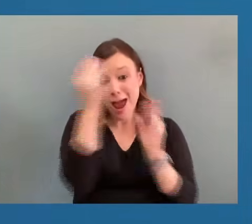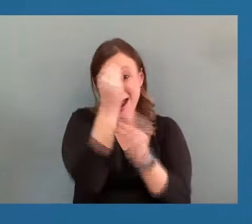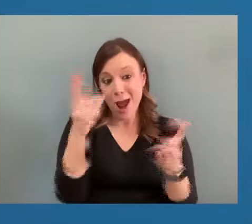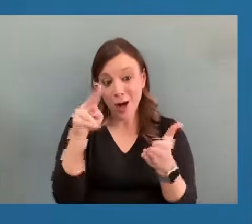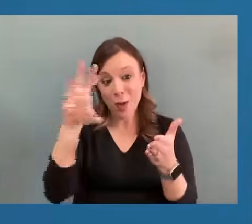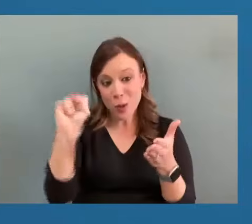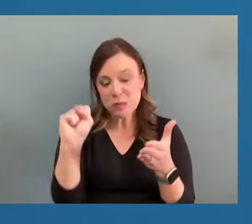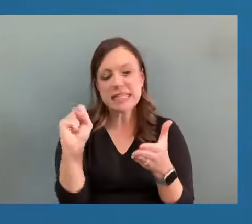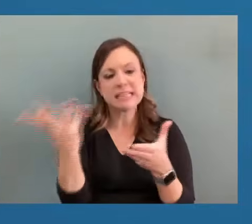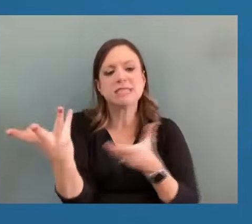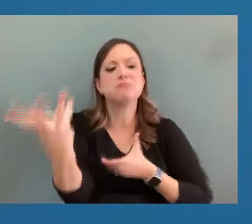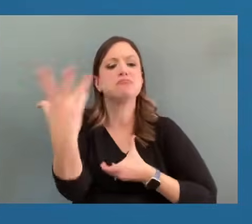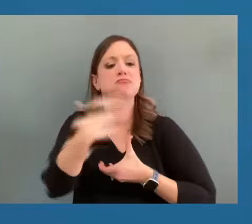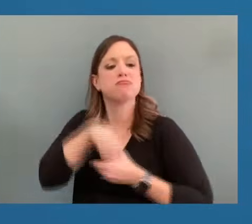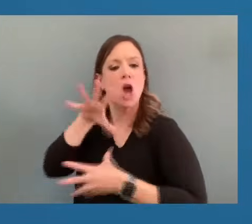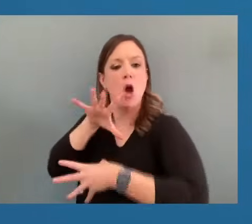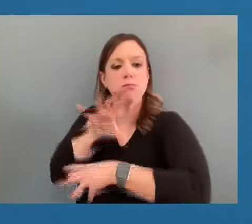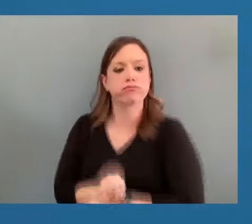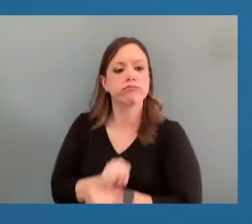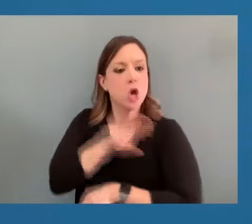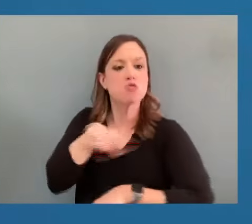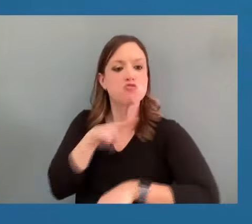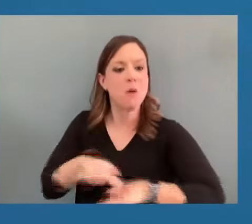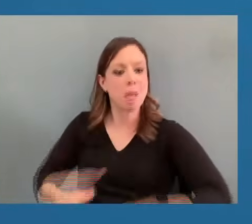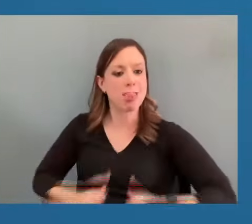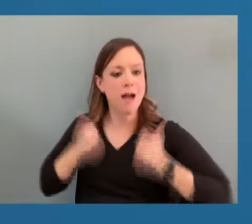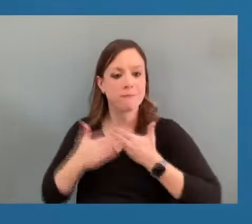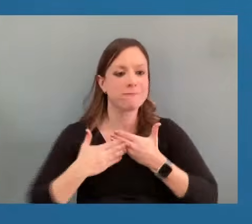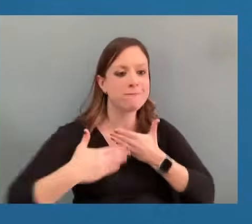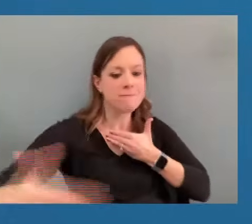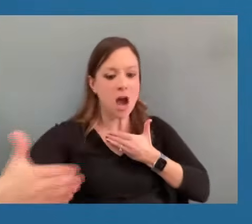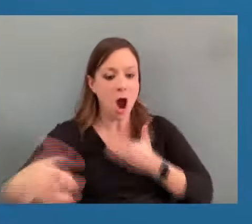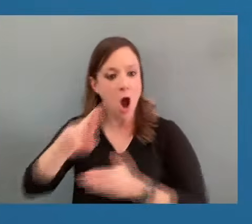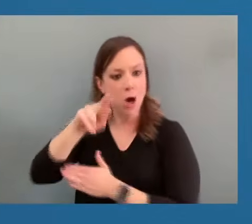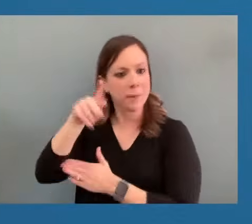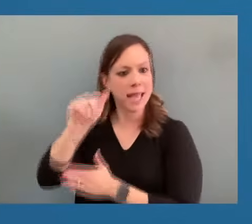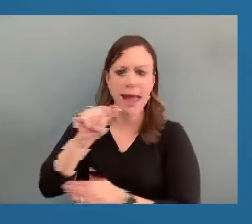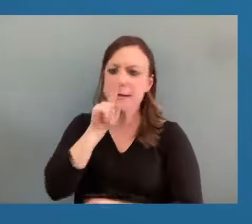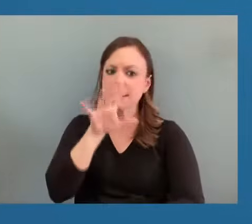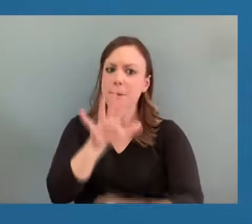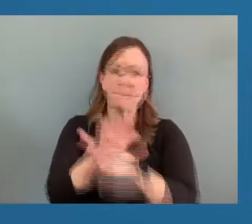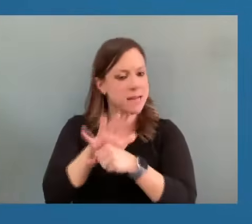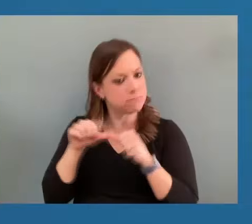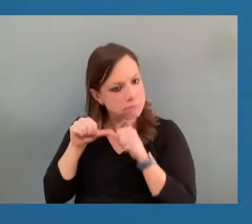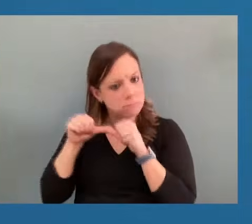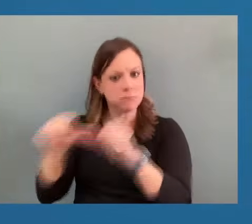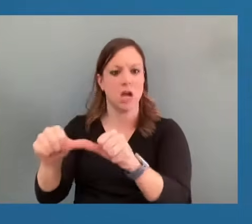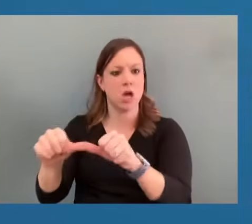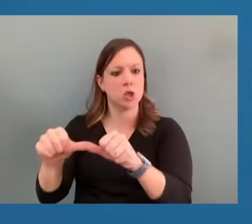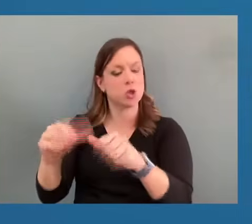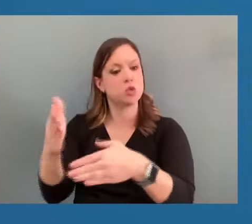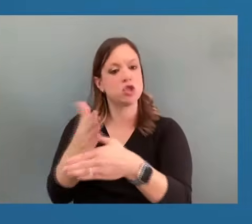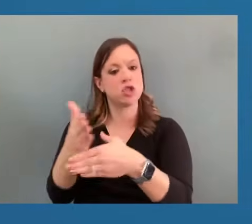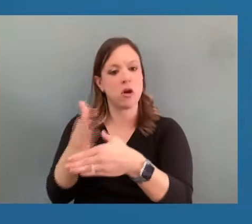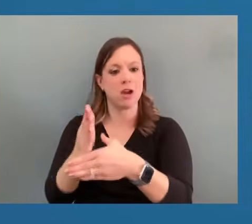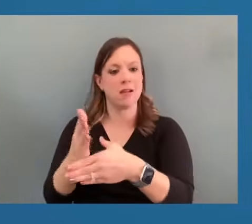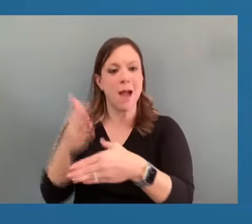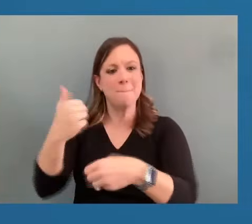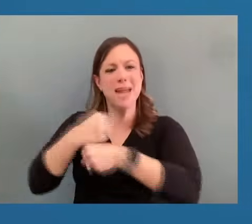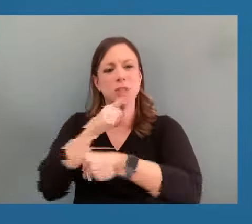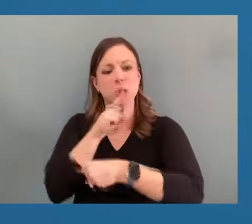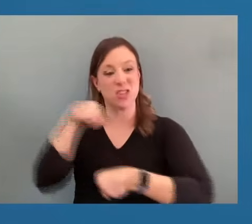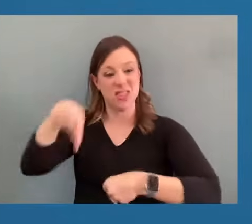of normal life here in New York. That's right. RPA stands committed and steadfast, ensuring the program remains in